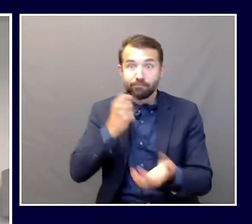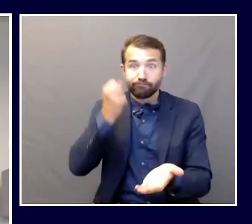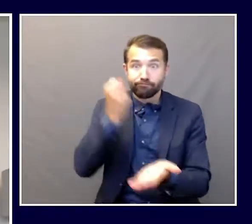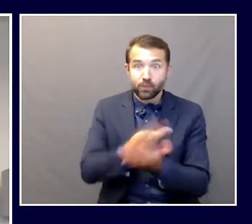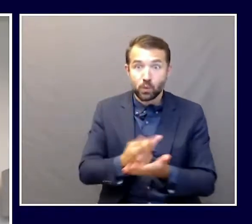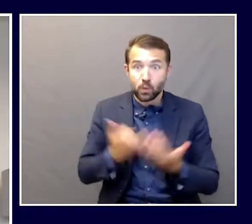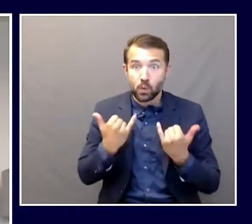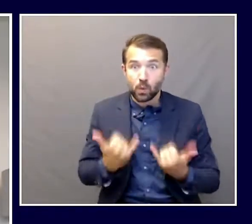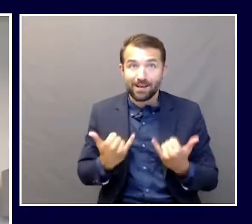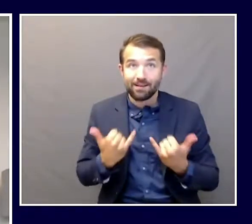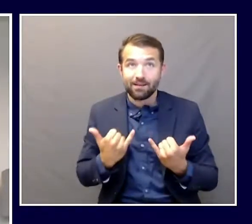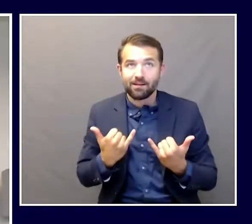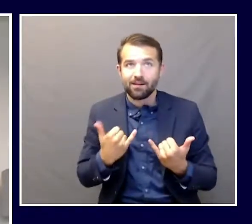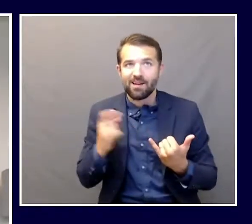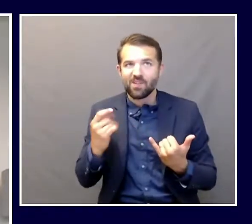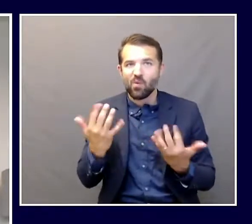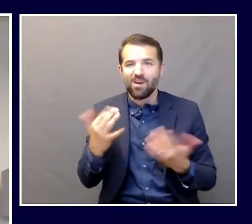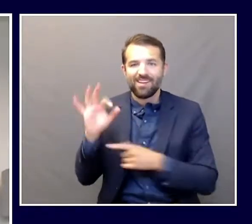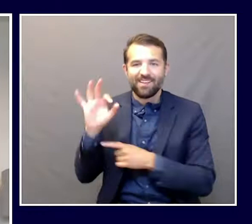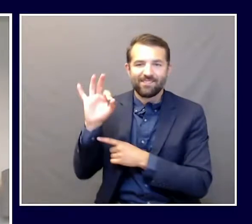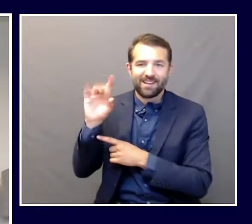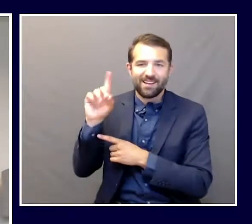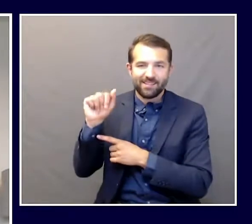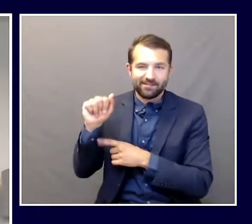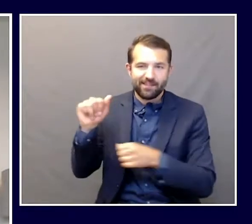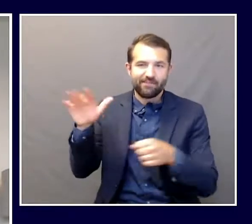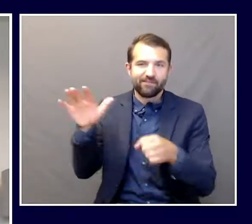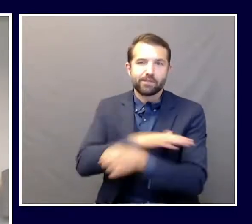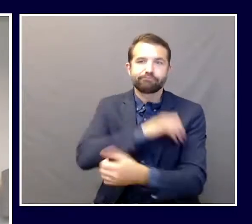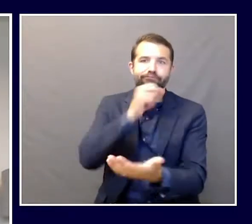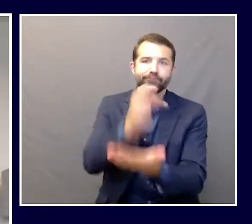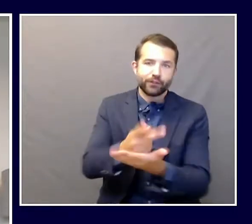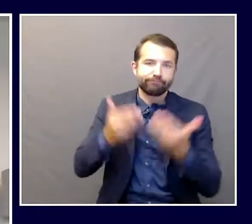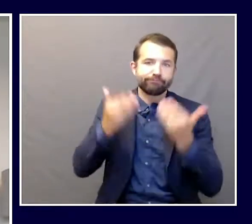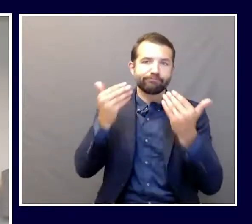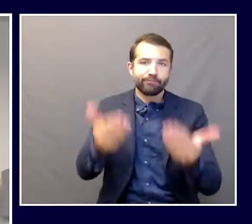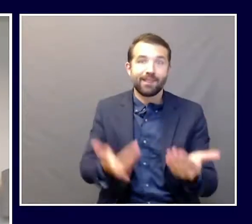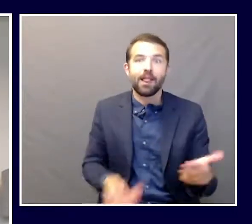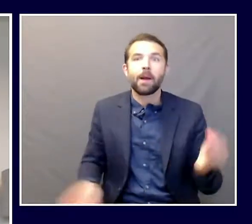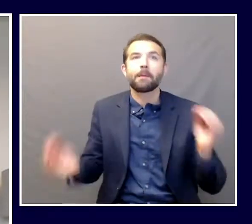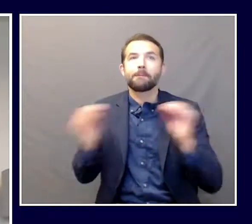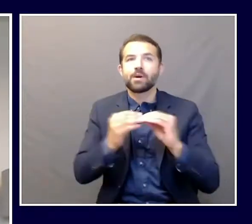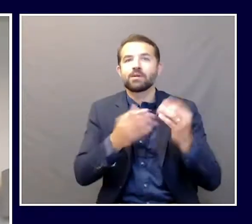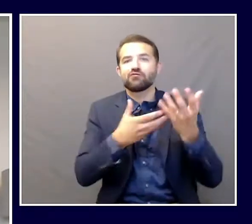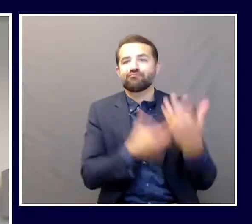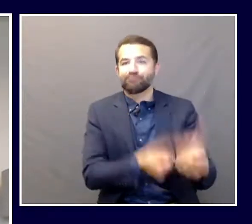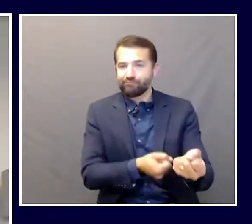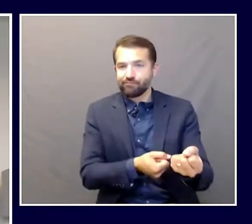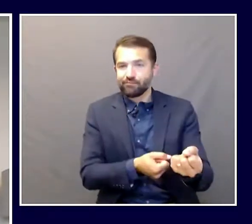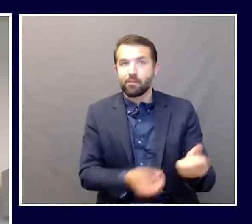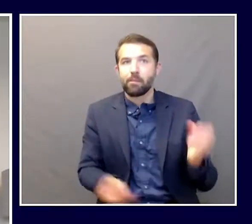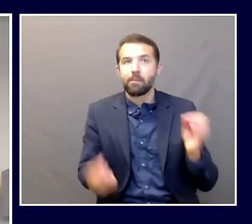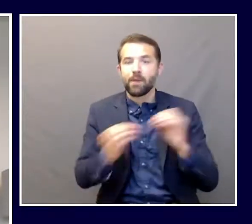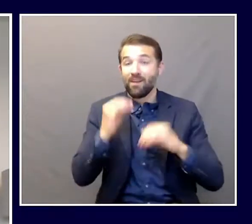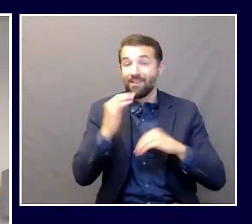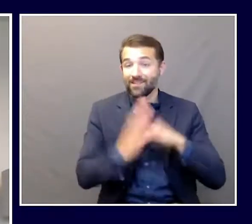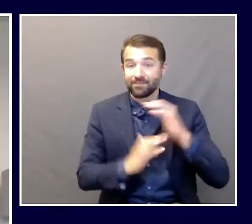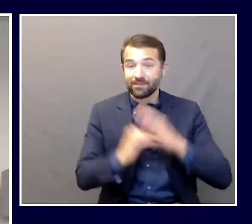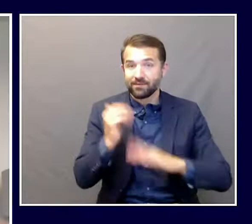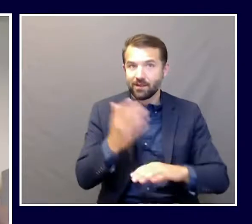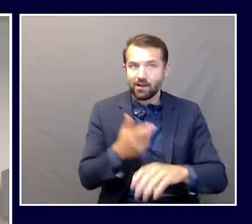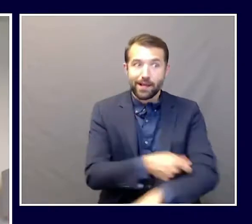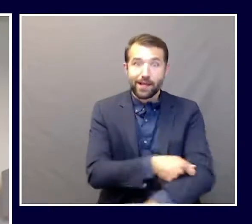final decision has been made. Where I am at right now is to work with facilities to help them work with their